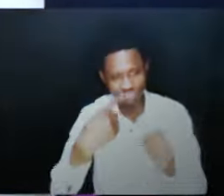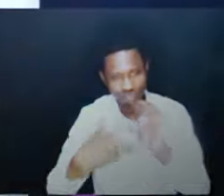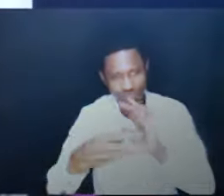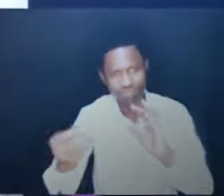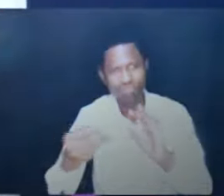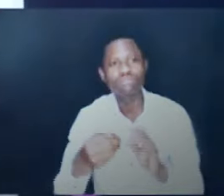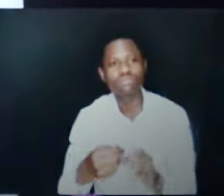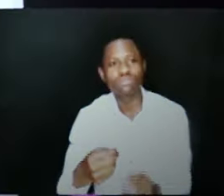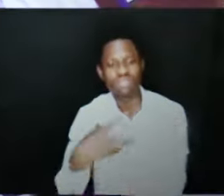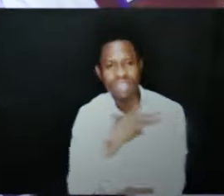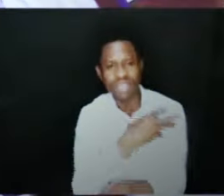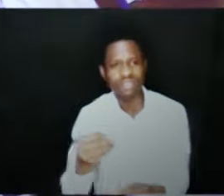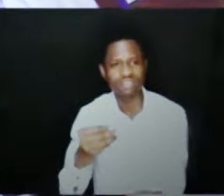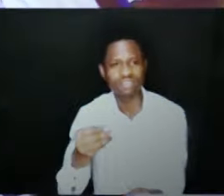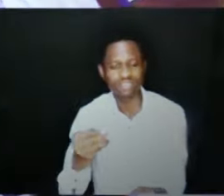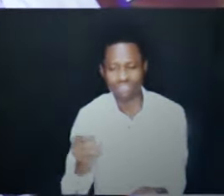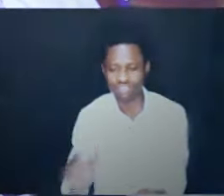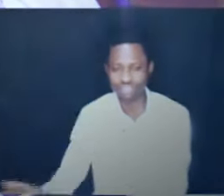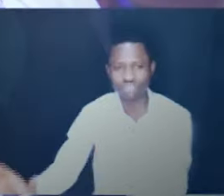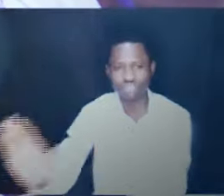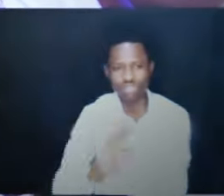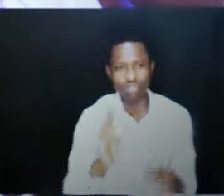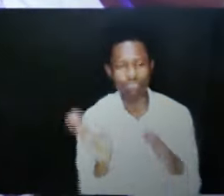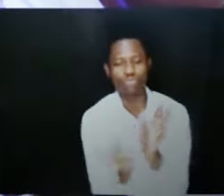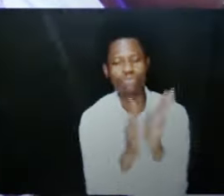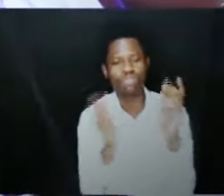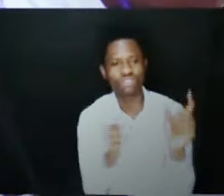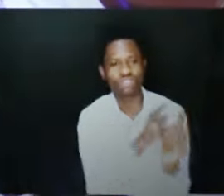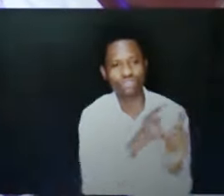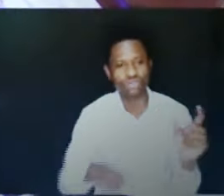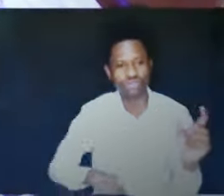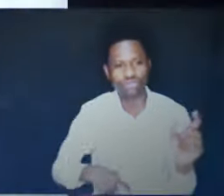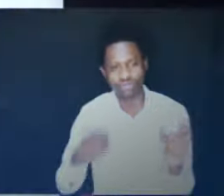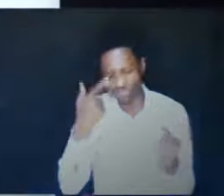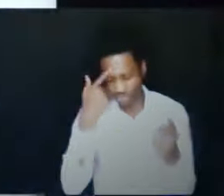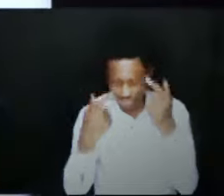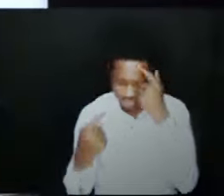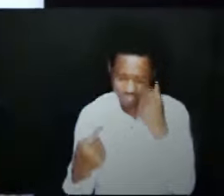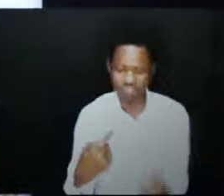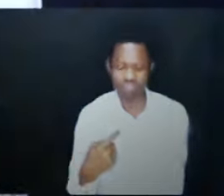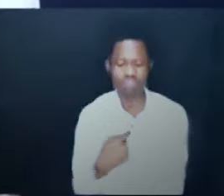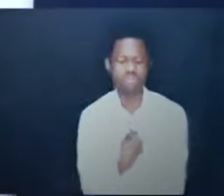go. And they praise God